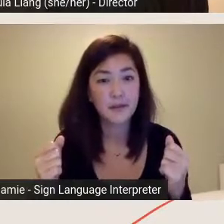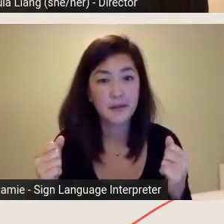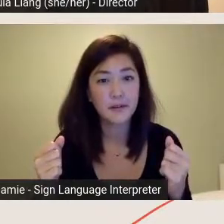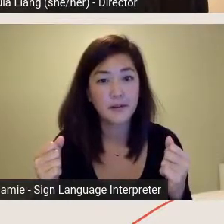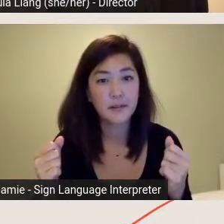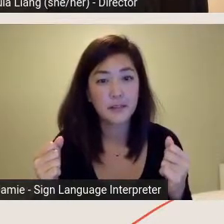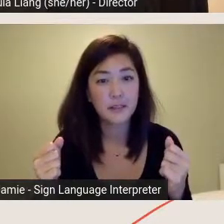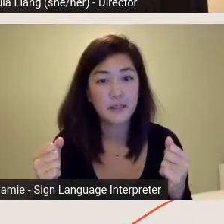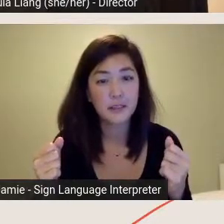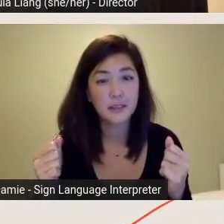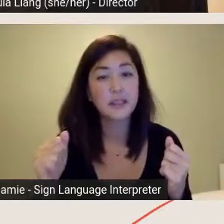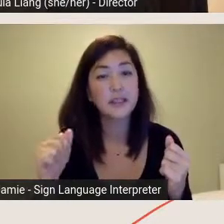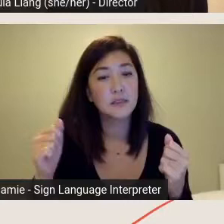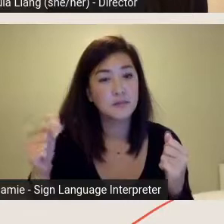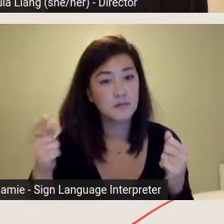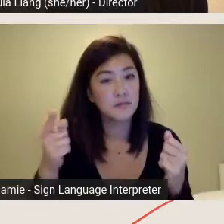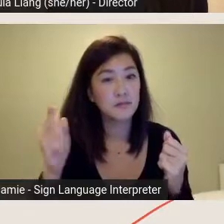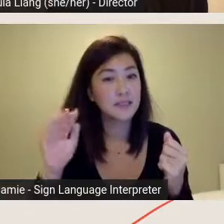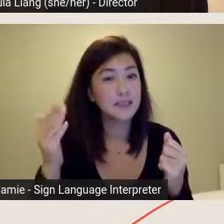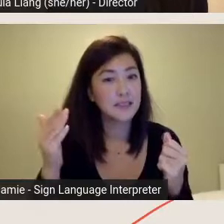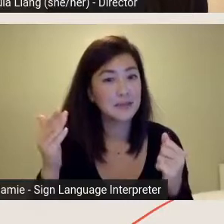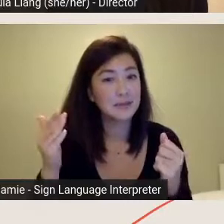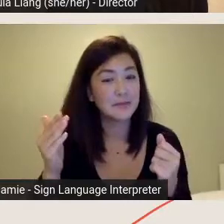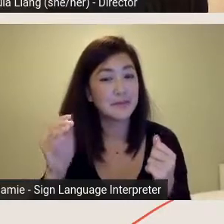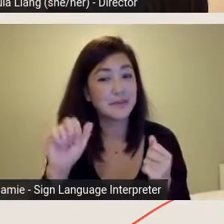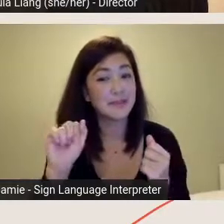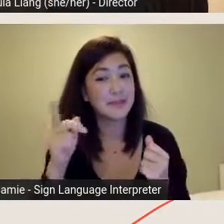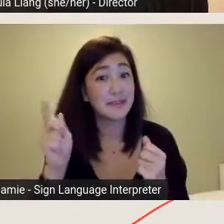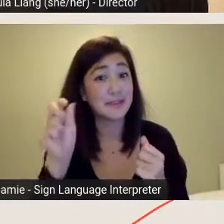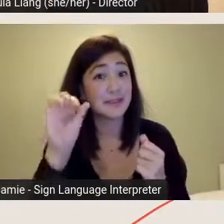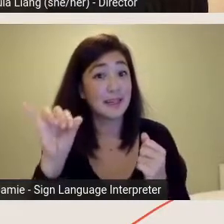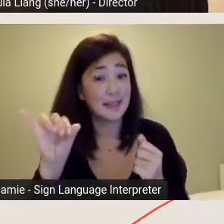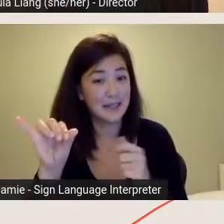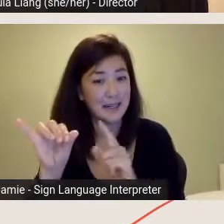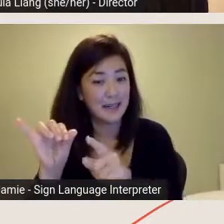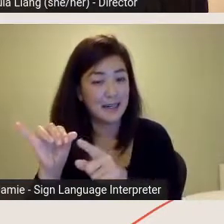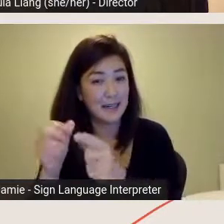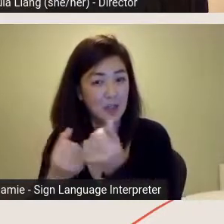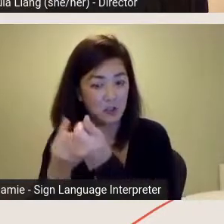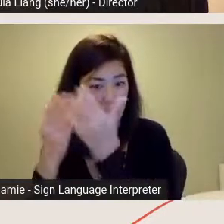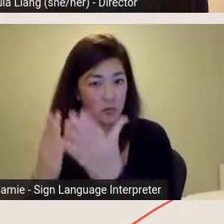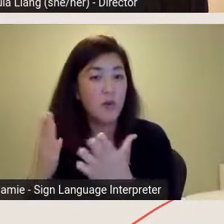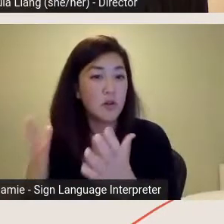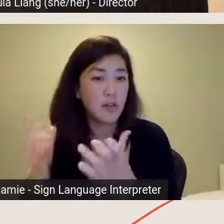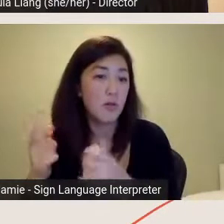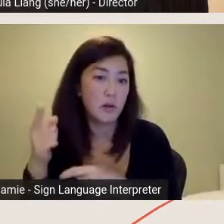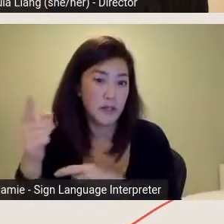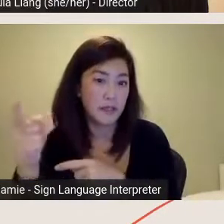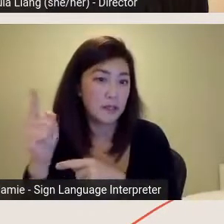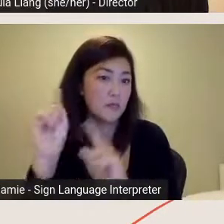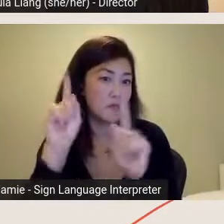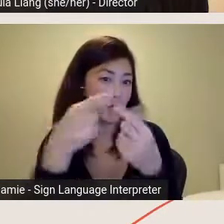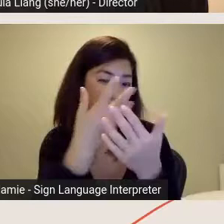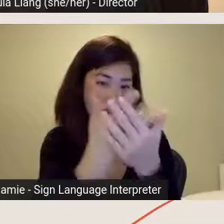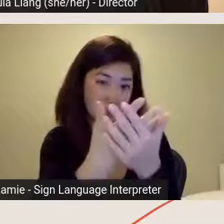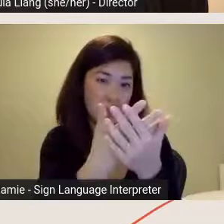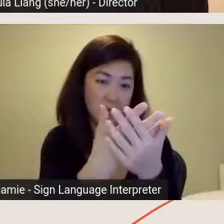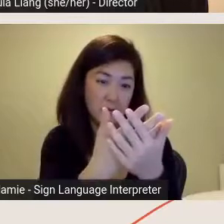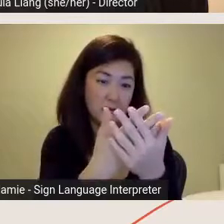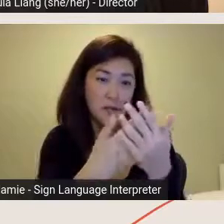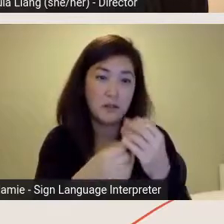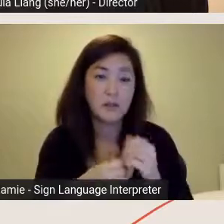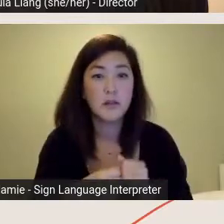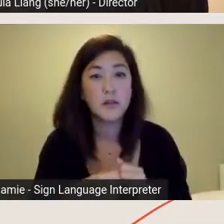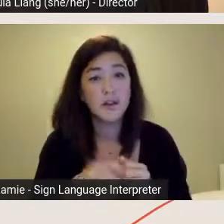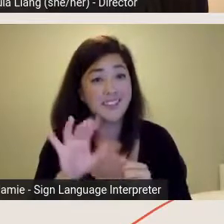that the Kai Grilli protesters wanted to see a verdict and a conviction and a sentence that was actual,